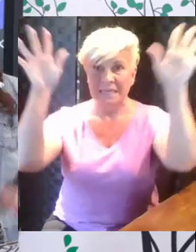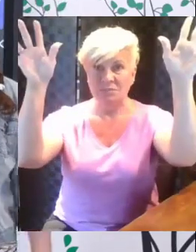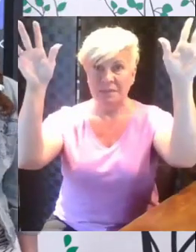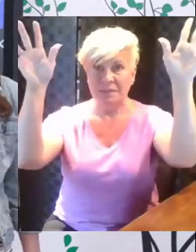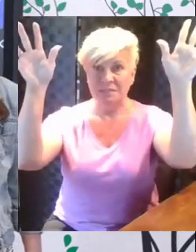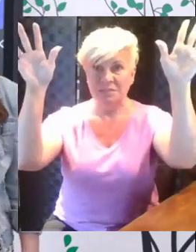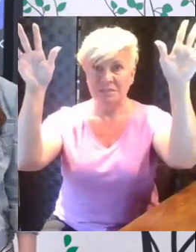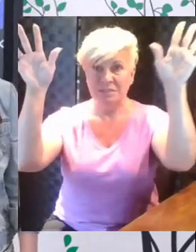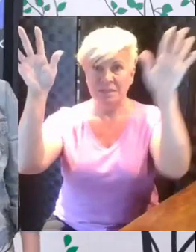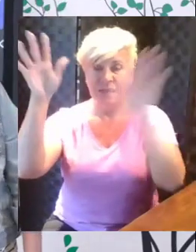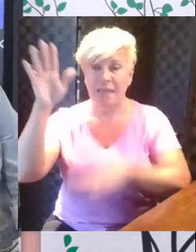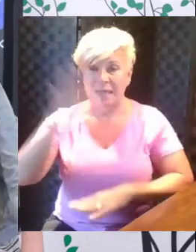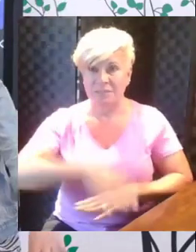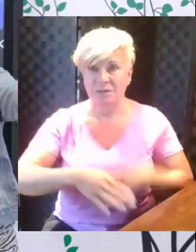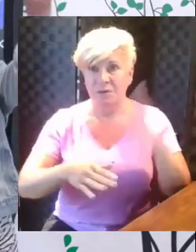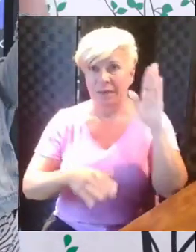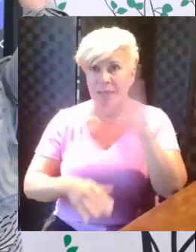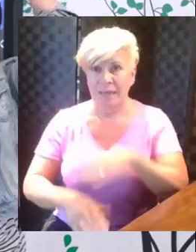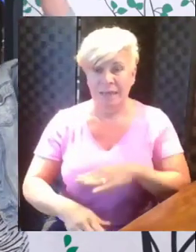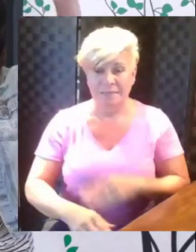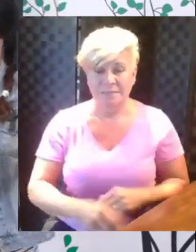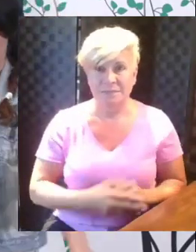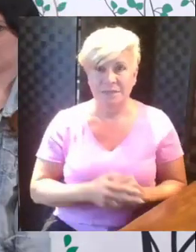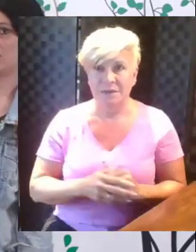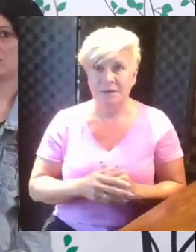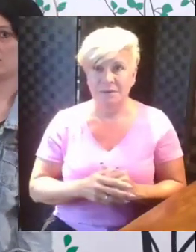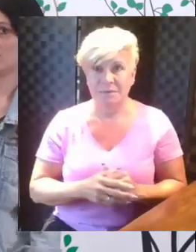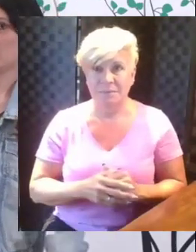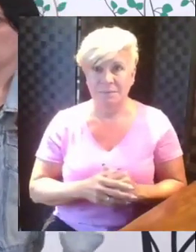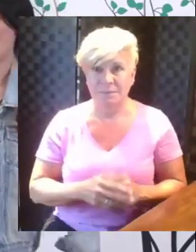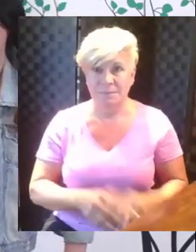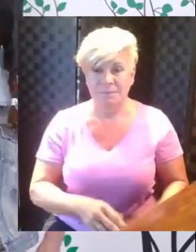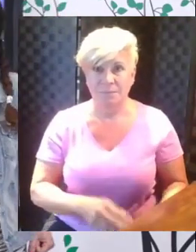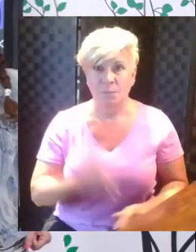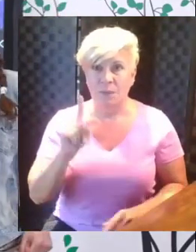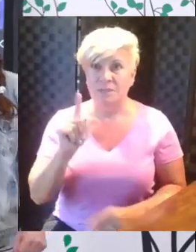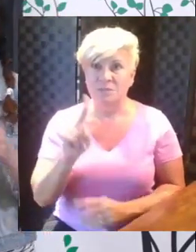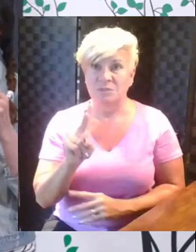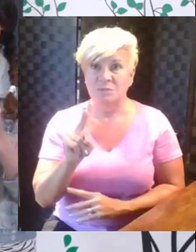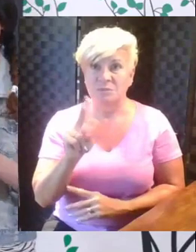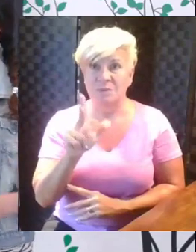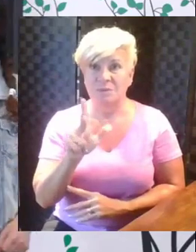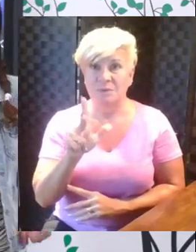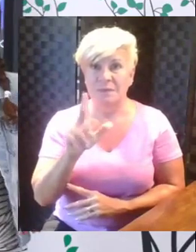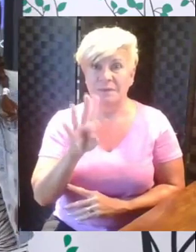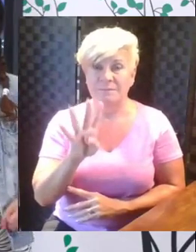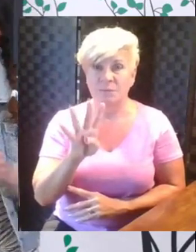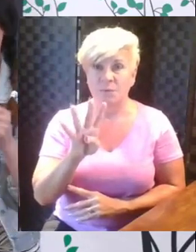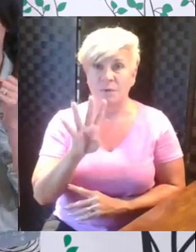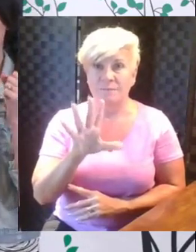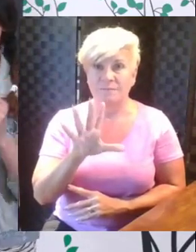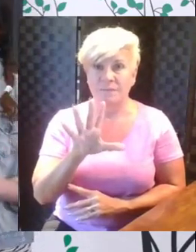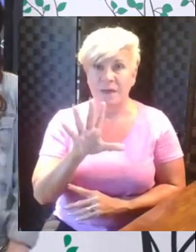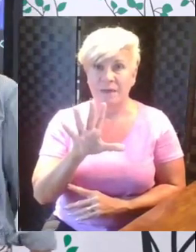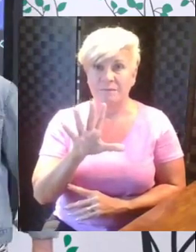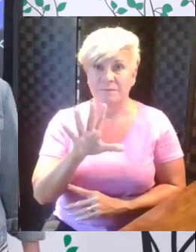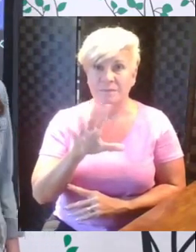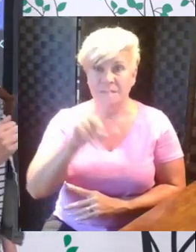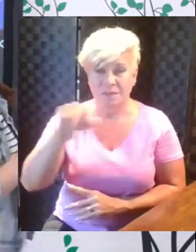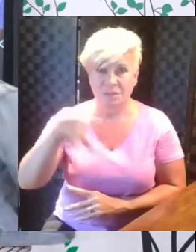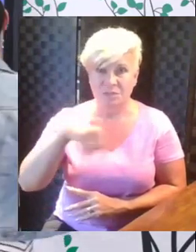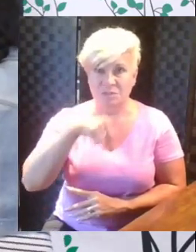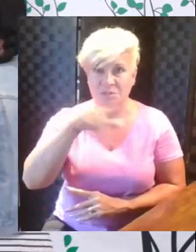up, hand to toe, hand to toe. 1, 2, 3, 4,